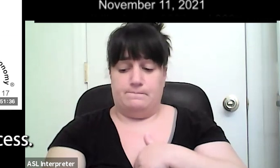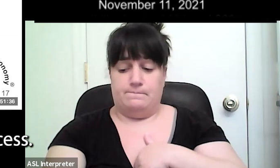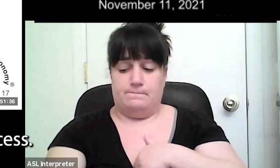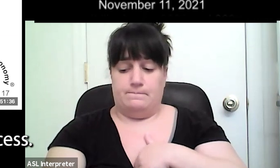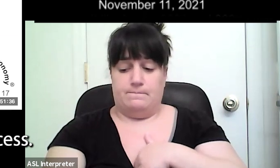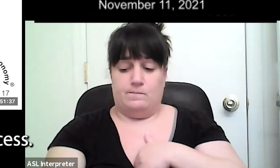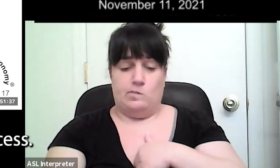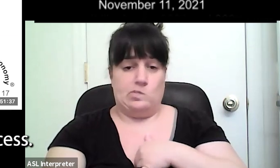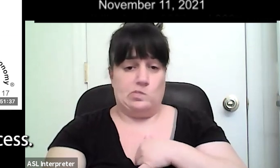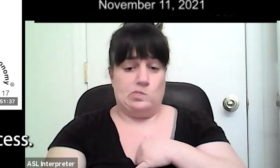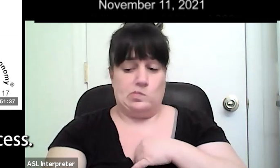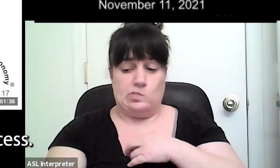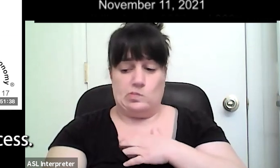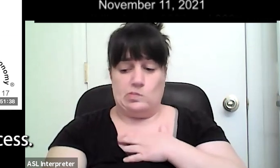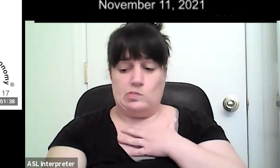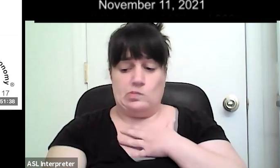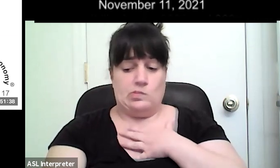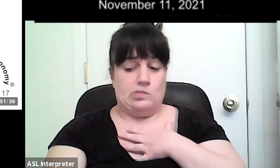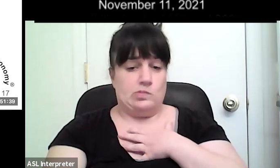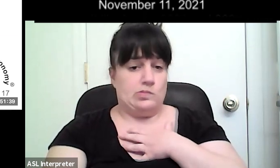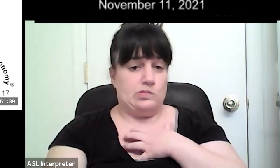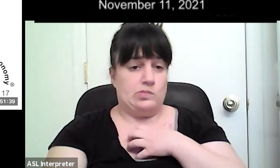Well, non-visual, low visual access,